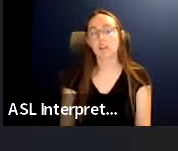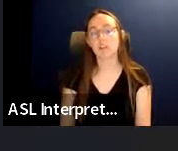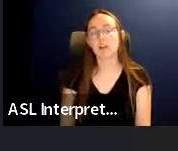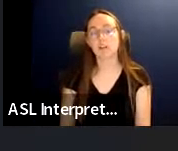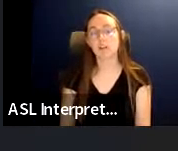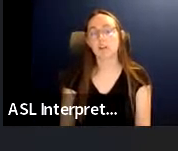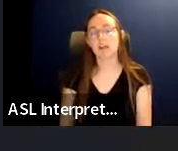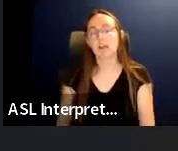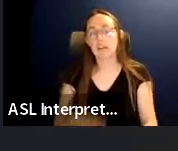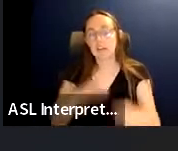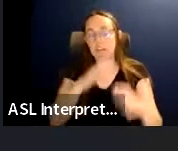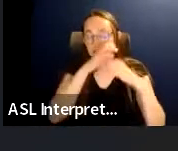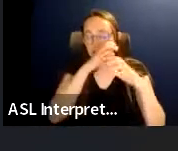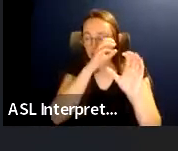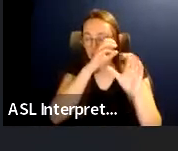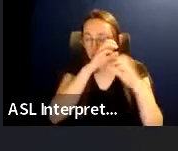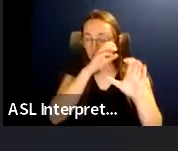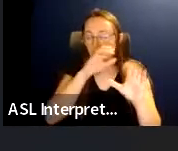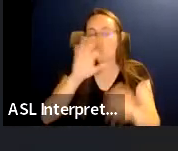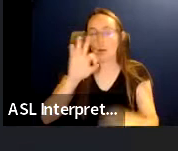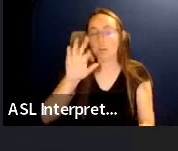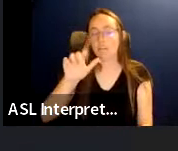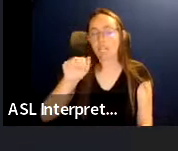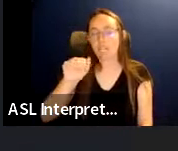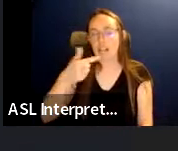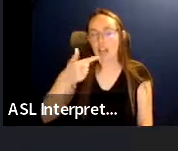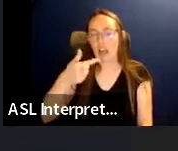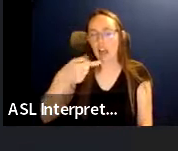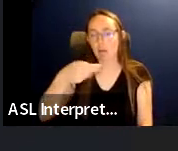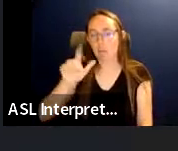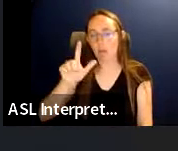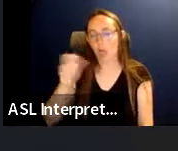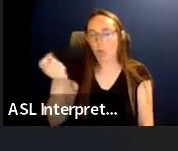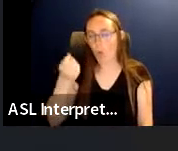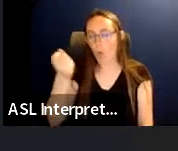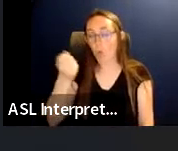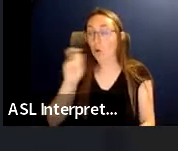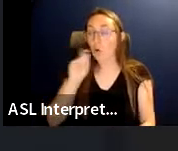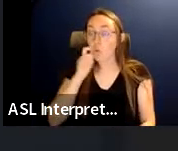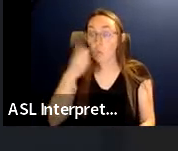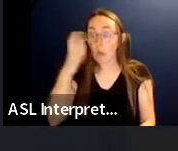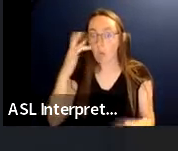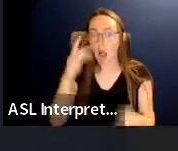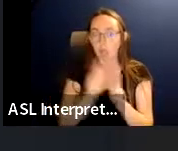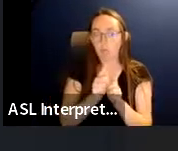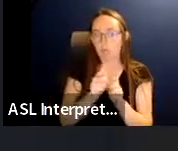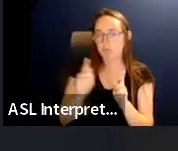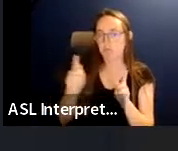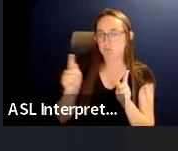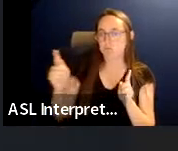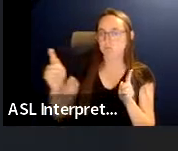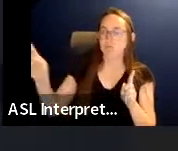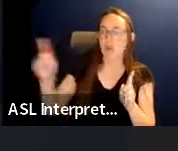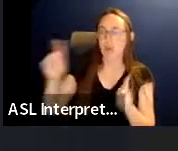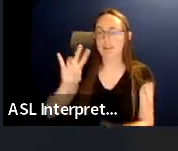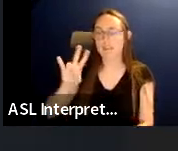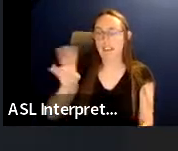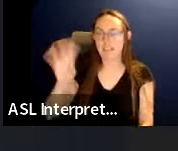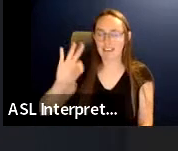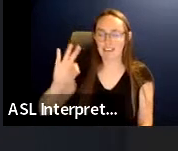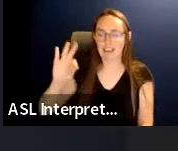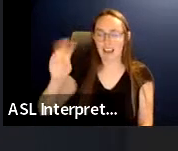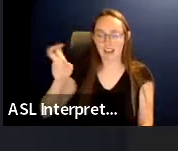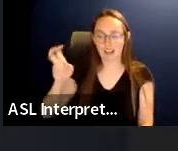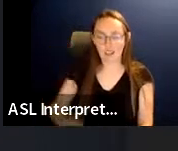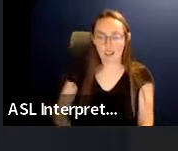holder that I thought was like really cool because it'll go 79 inches. And then on this other end,